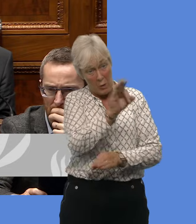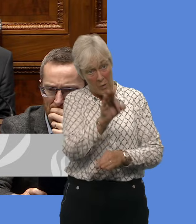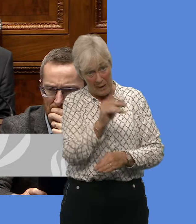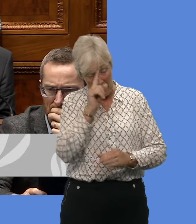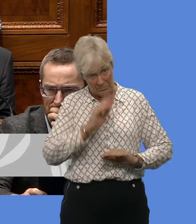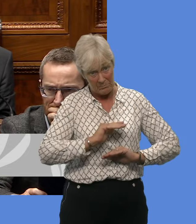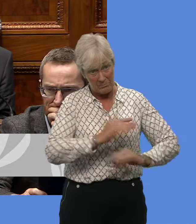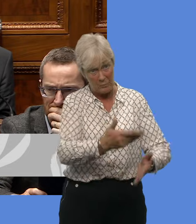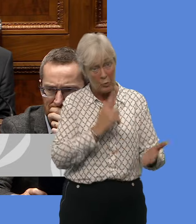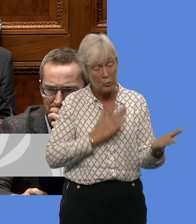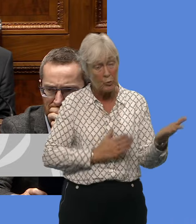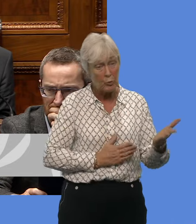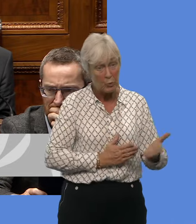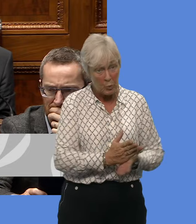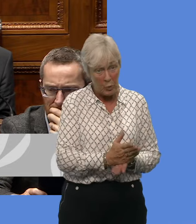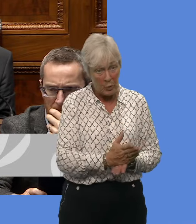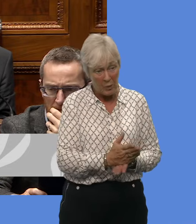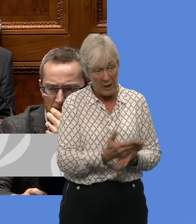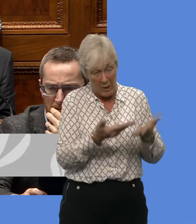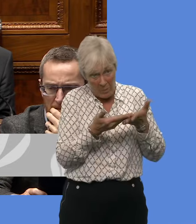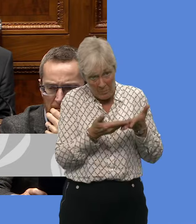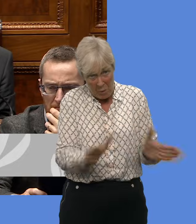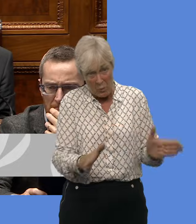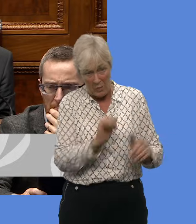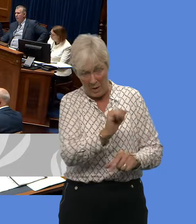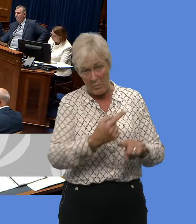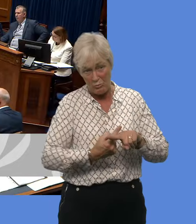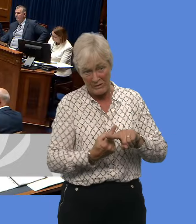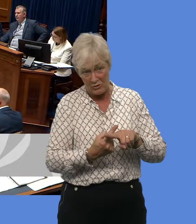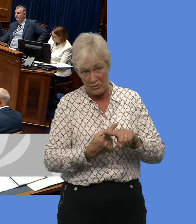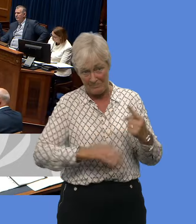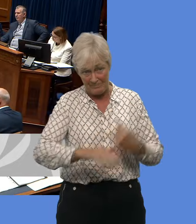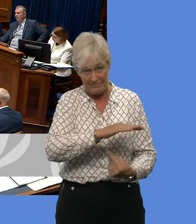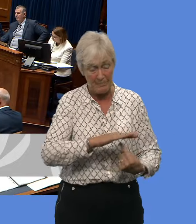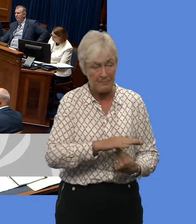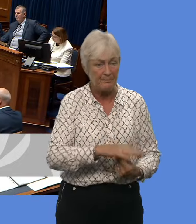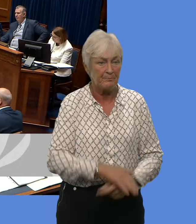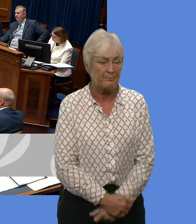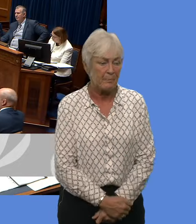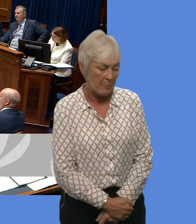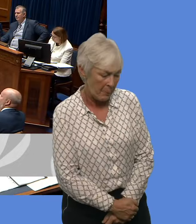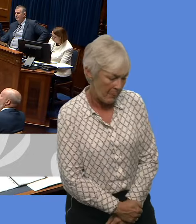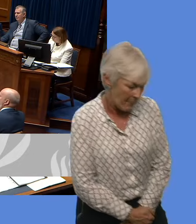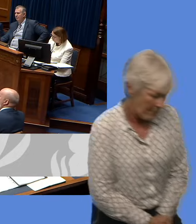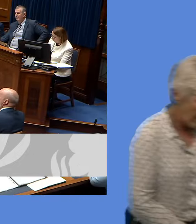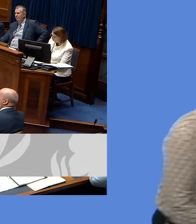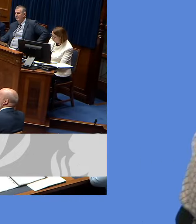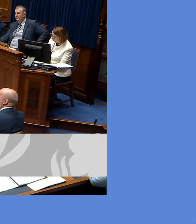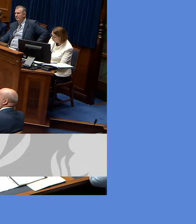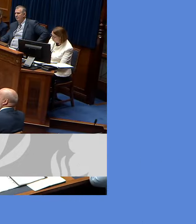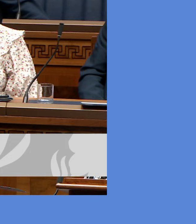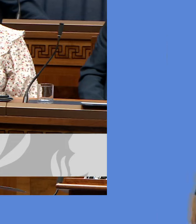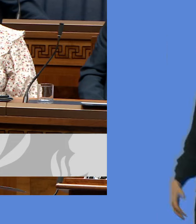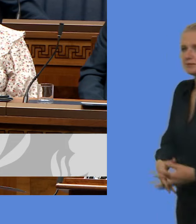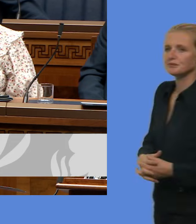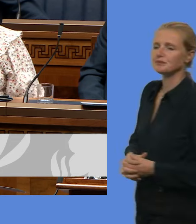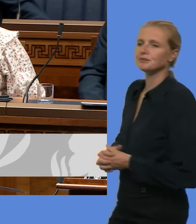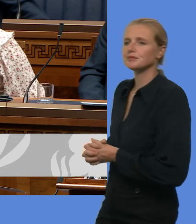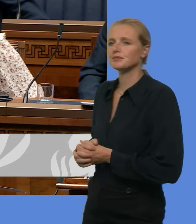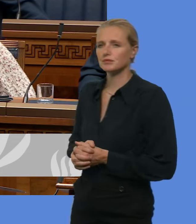Finucane family so deserve and expose the practice of British state collusion? Minister. I thank the member for